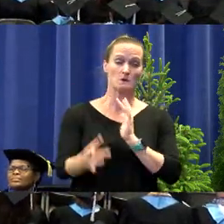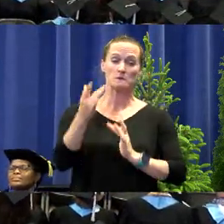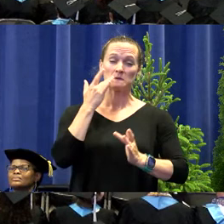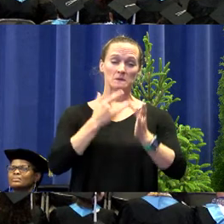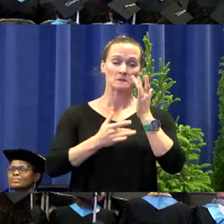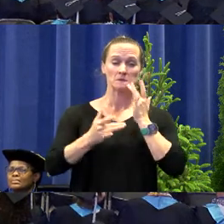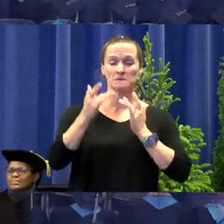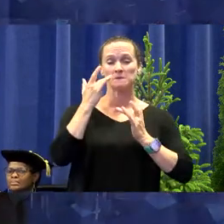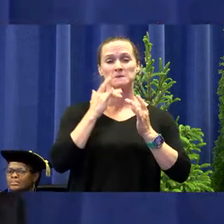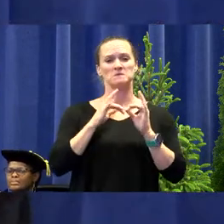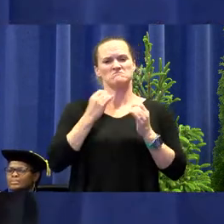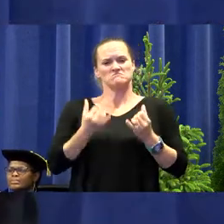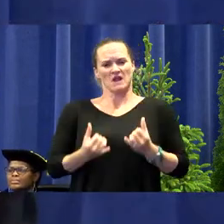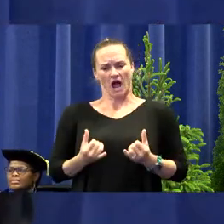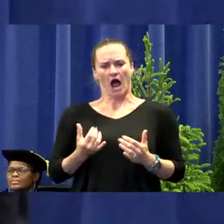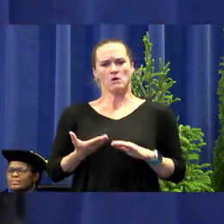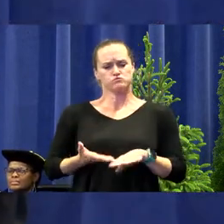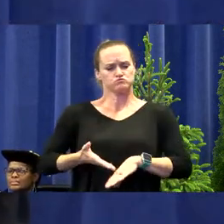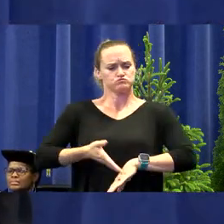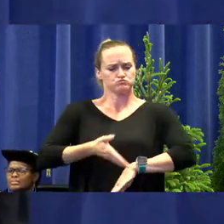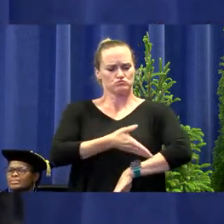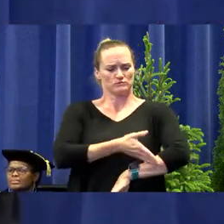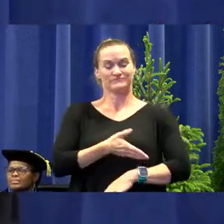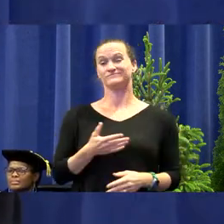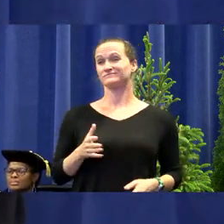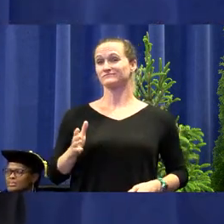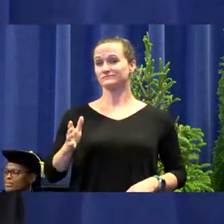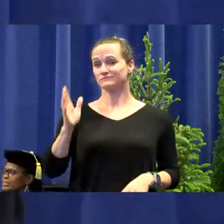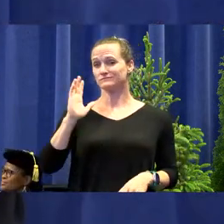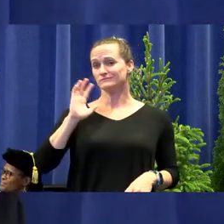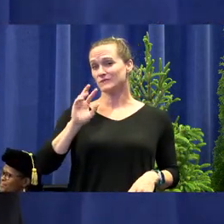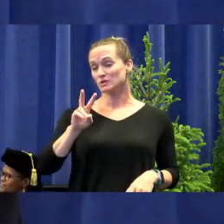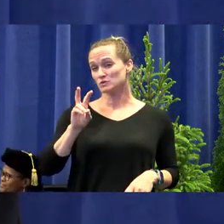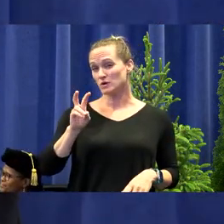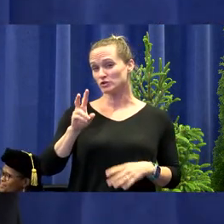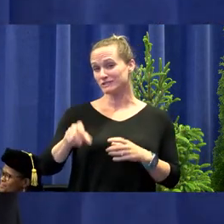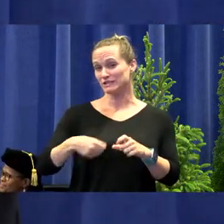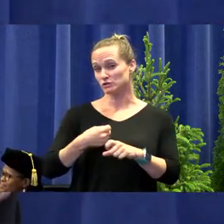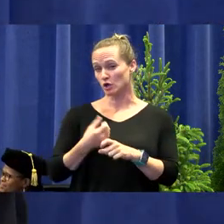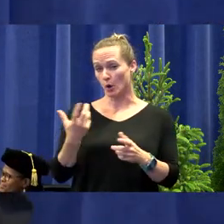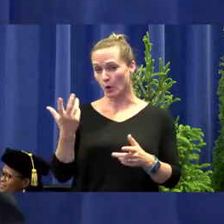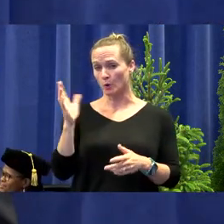existence. Only 2 centuries ago, that's not too long